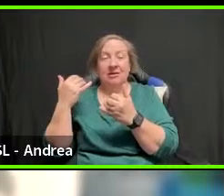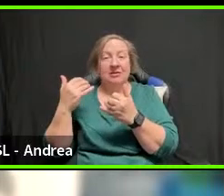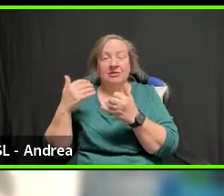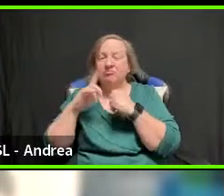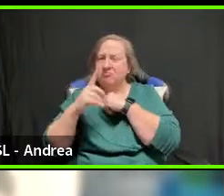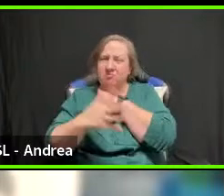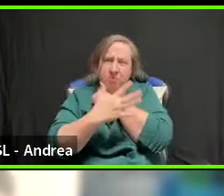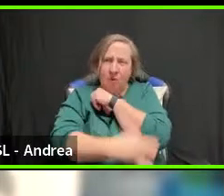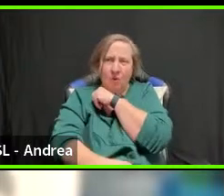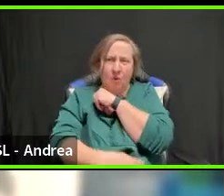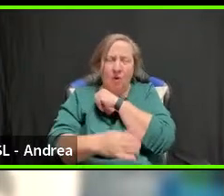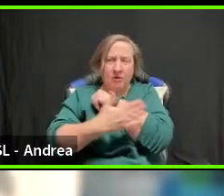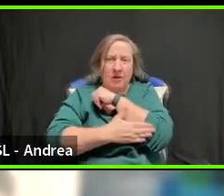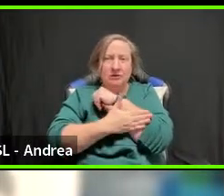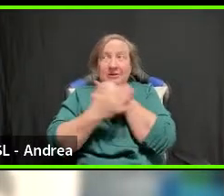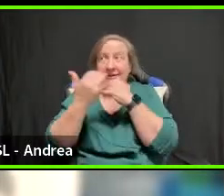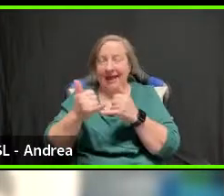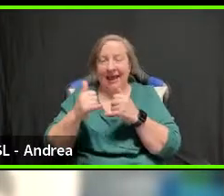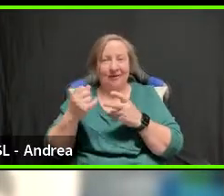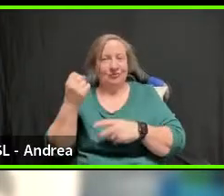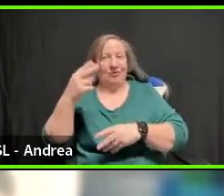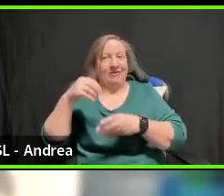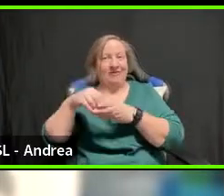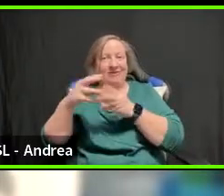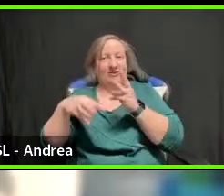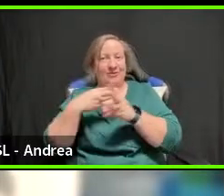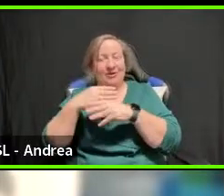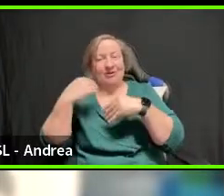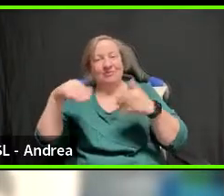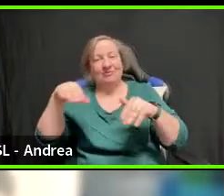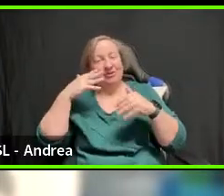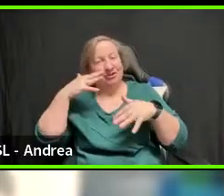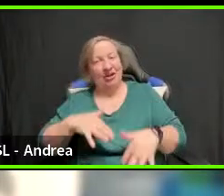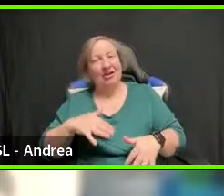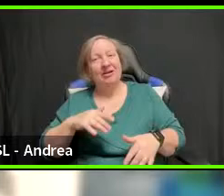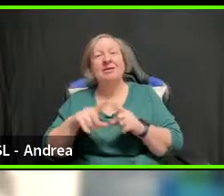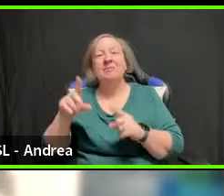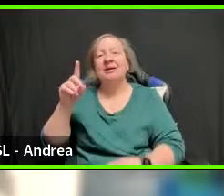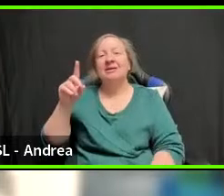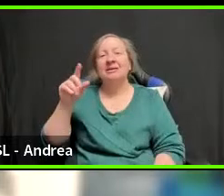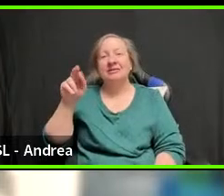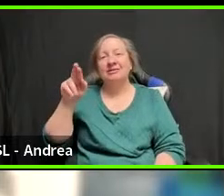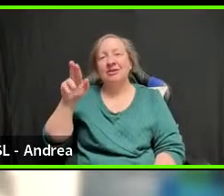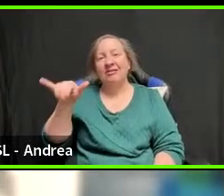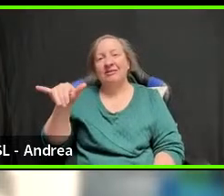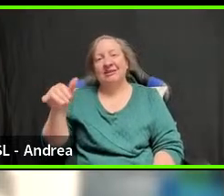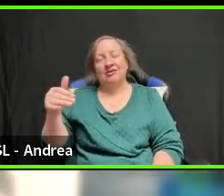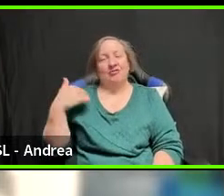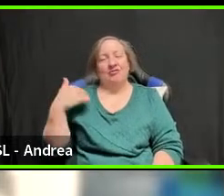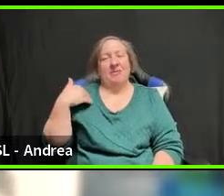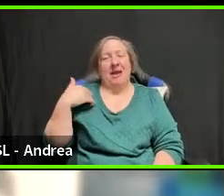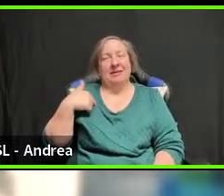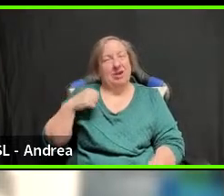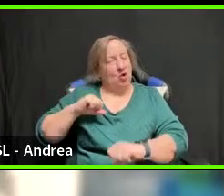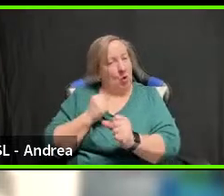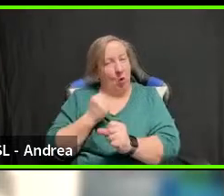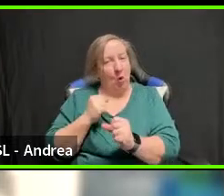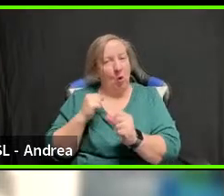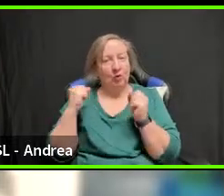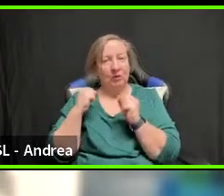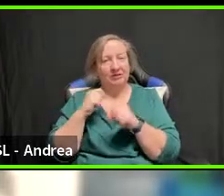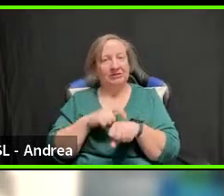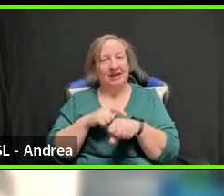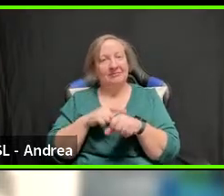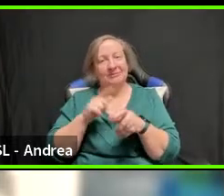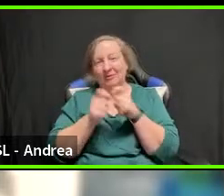shocking. However, Darcy reminded me that it's bitter cold winter. So I changed